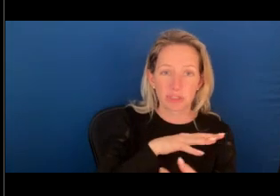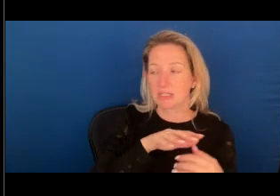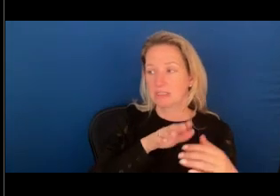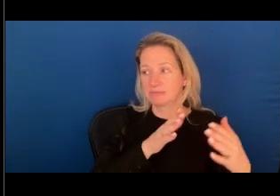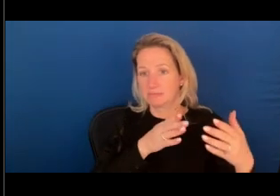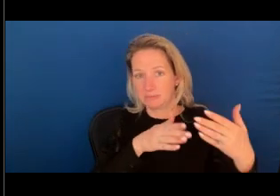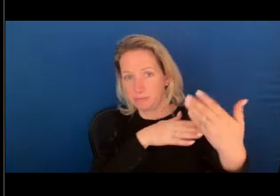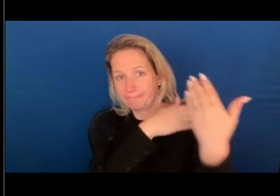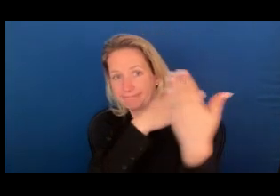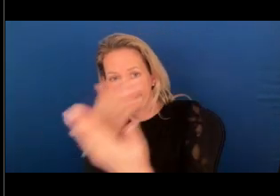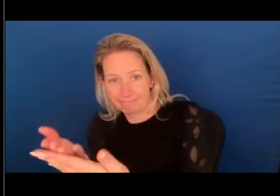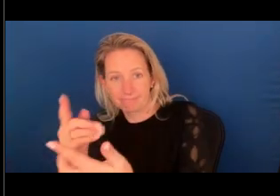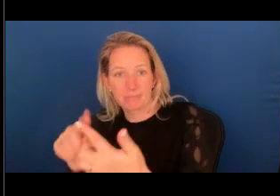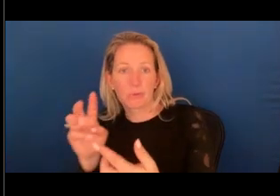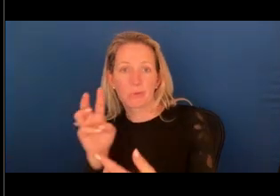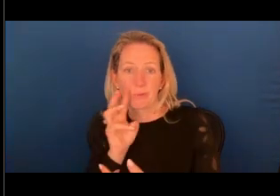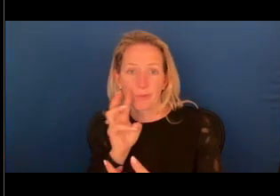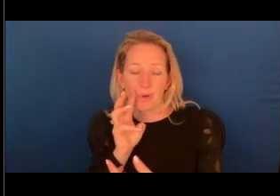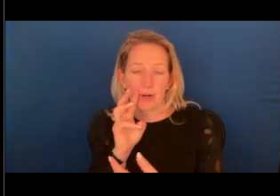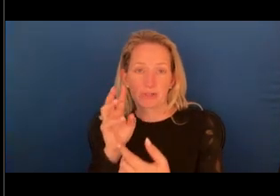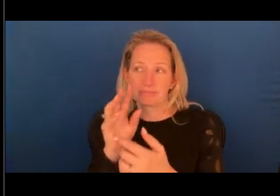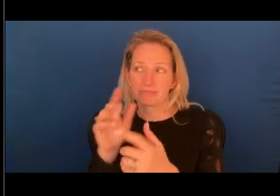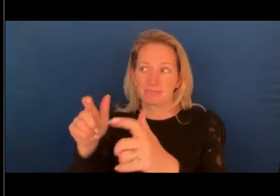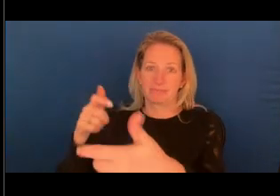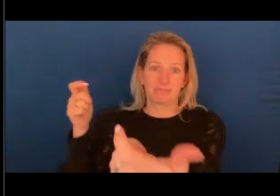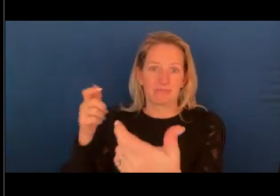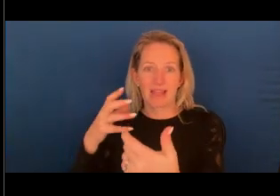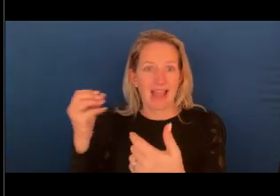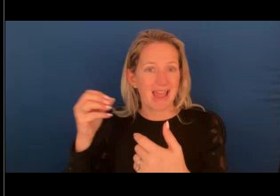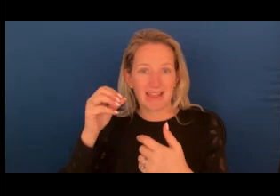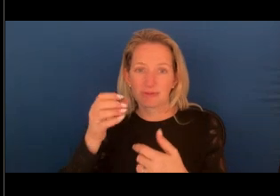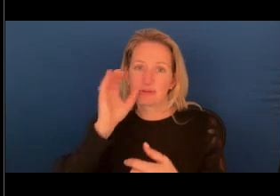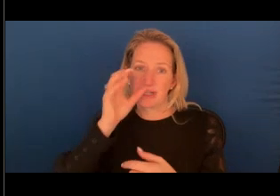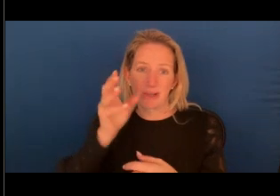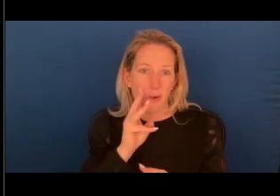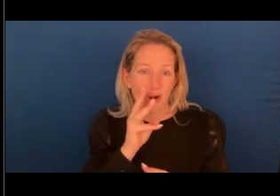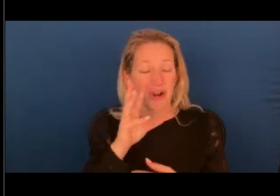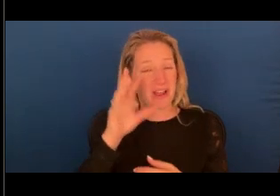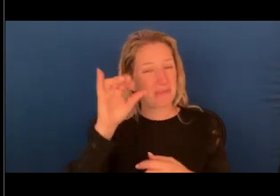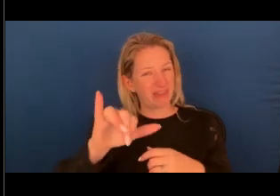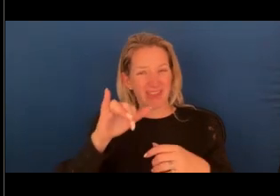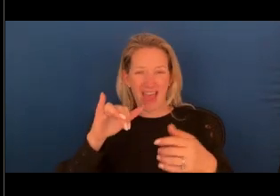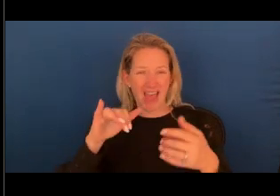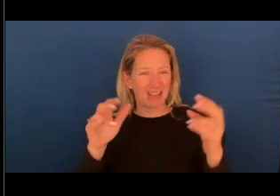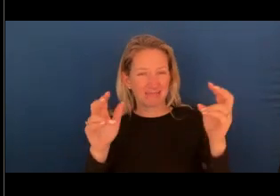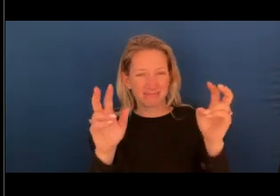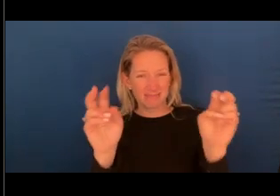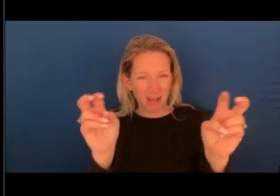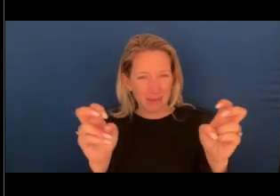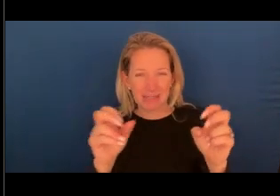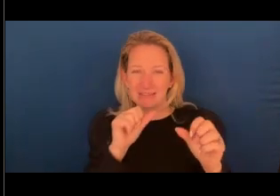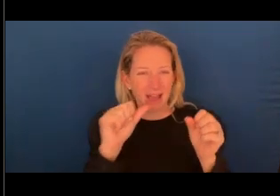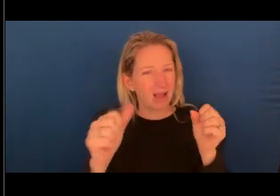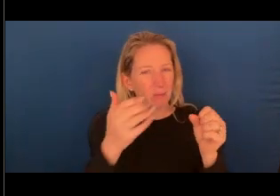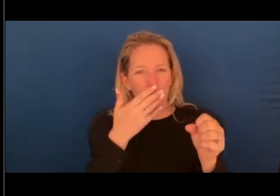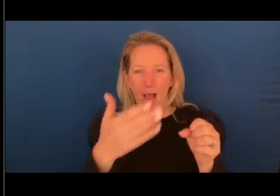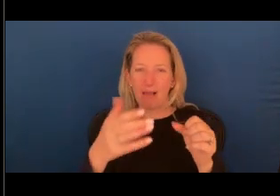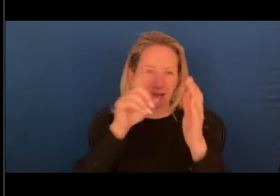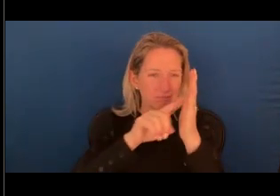area is understudied. And probably one of the main facts is because there is not enough data on